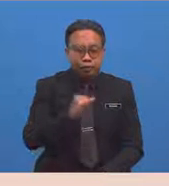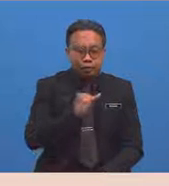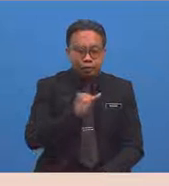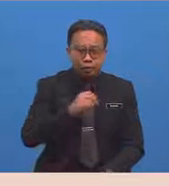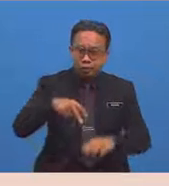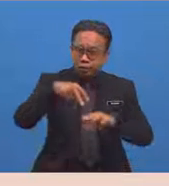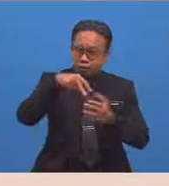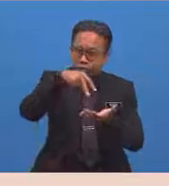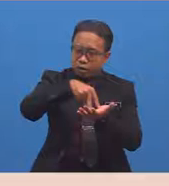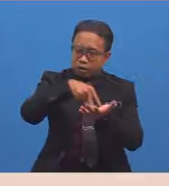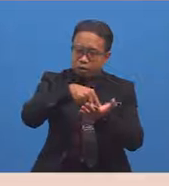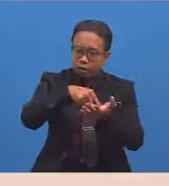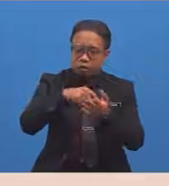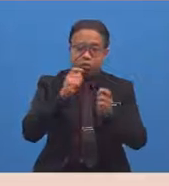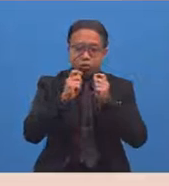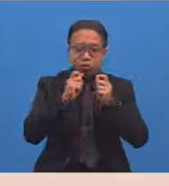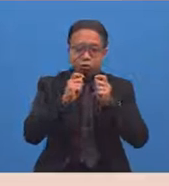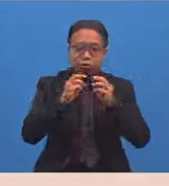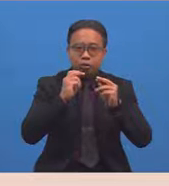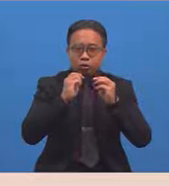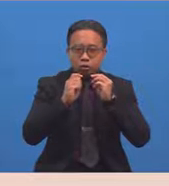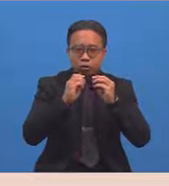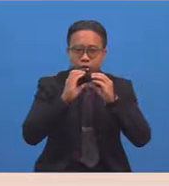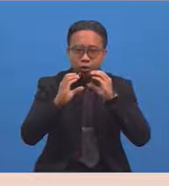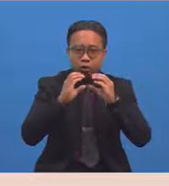I'm talking, and I'm teaching you English.